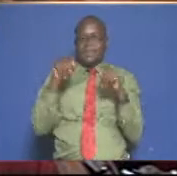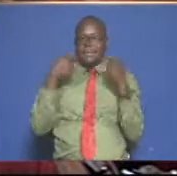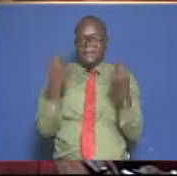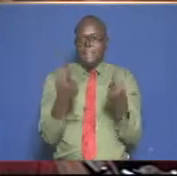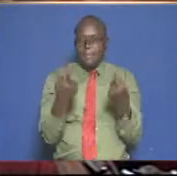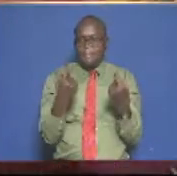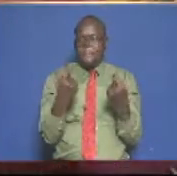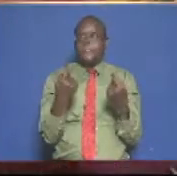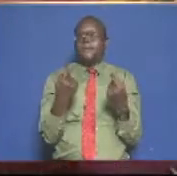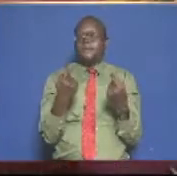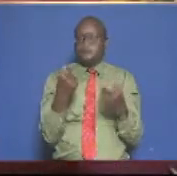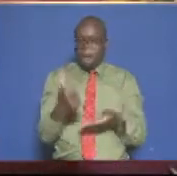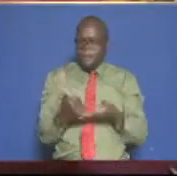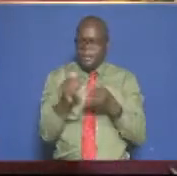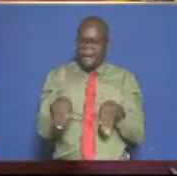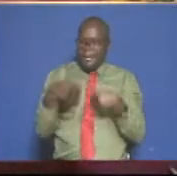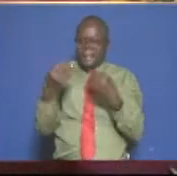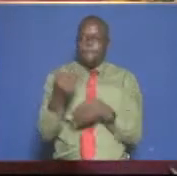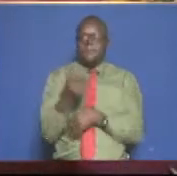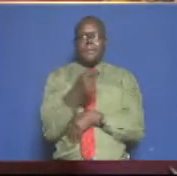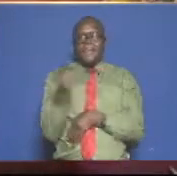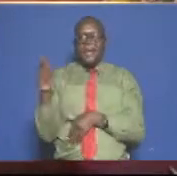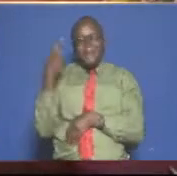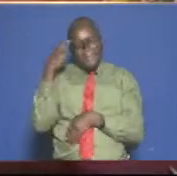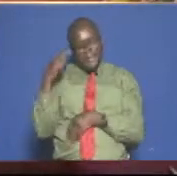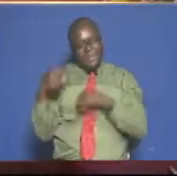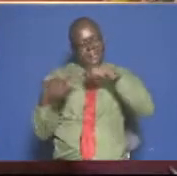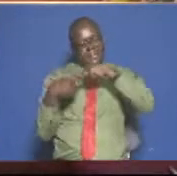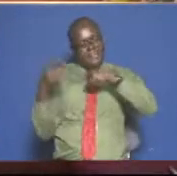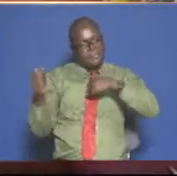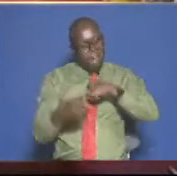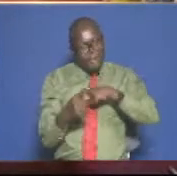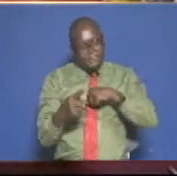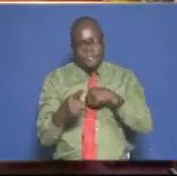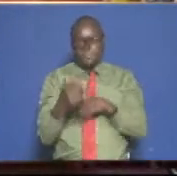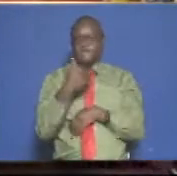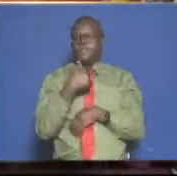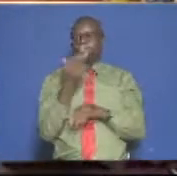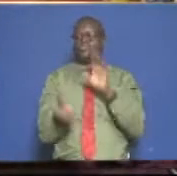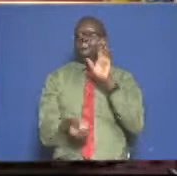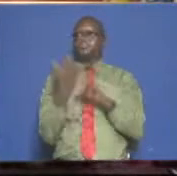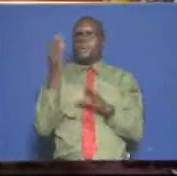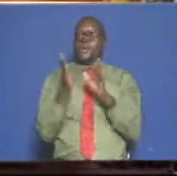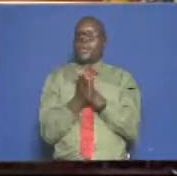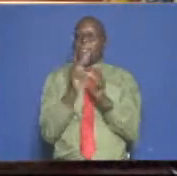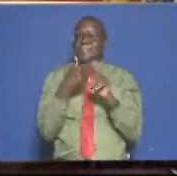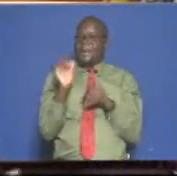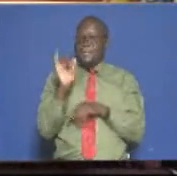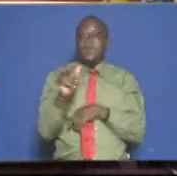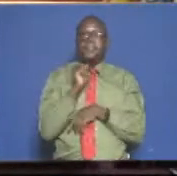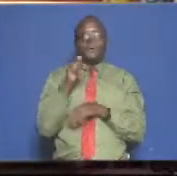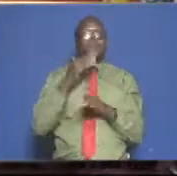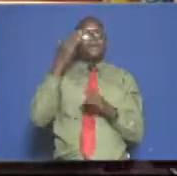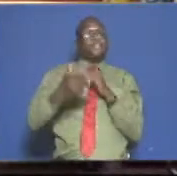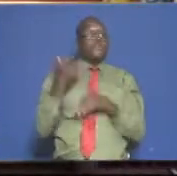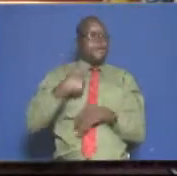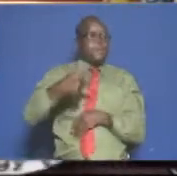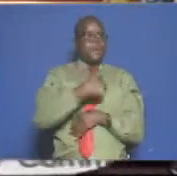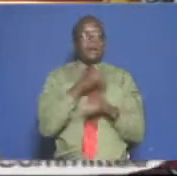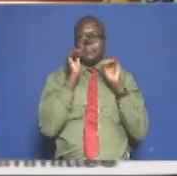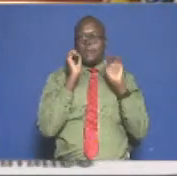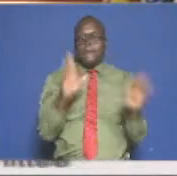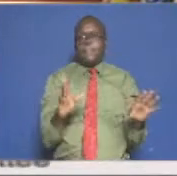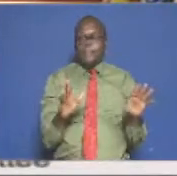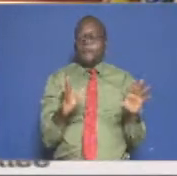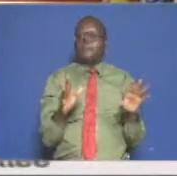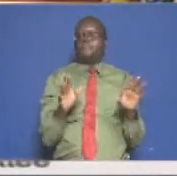might unearth, and it gave them, I think, 6 months to be able to have come up with. But that does not stop us from being